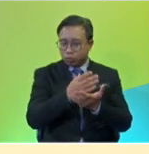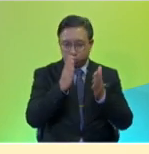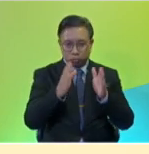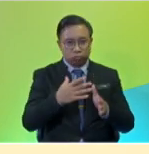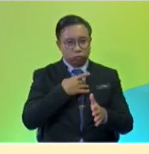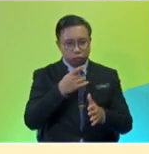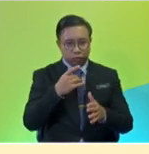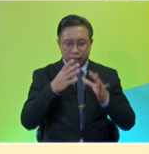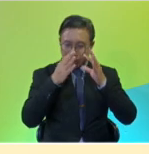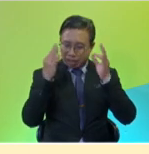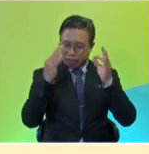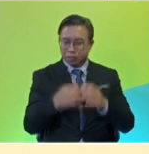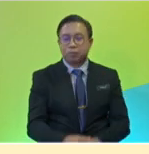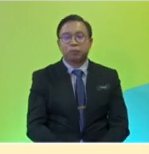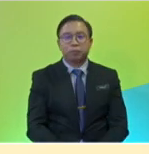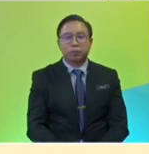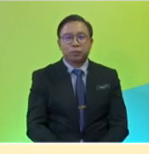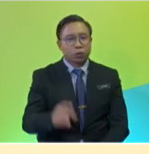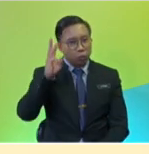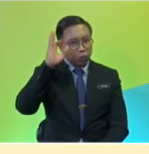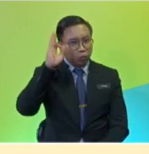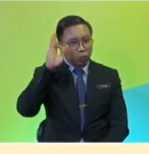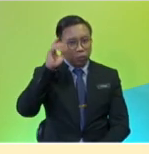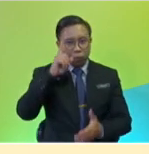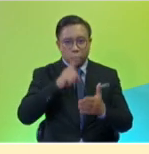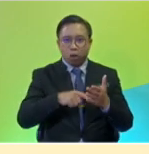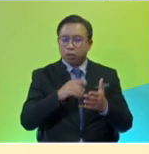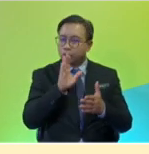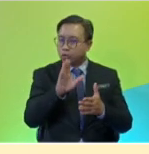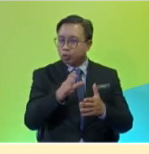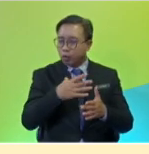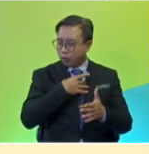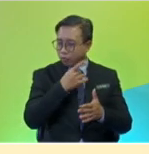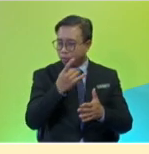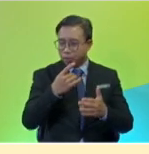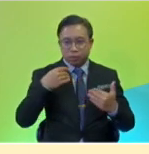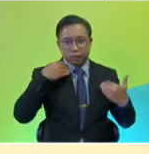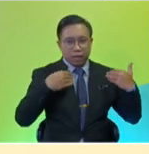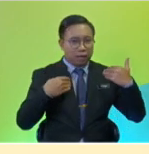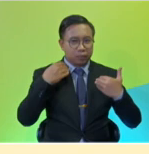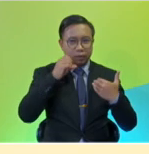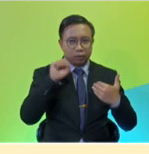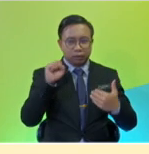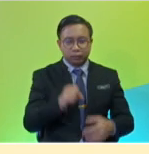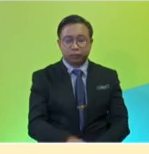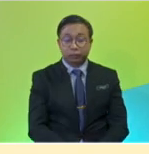next one. Ade Wafi. What about you, Wafi? What's your favorite animal?